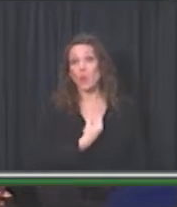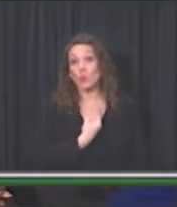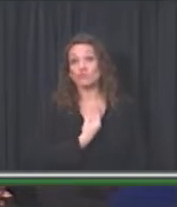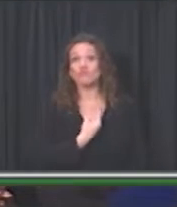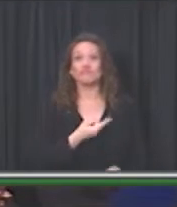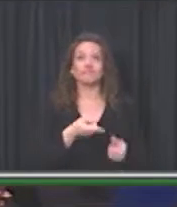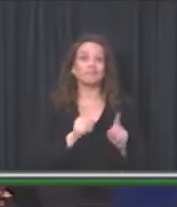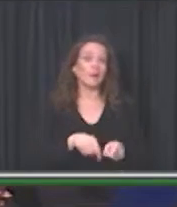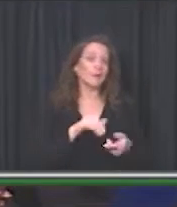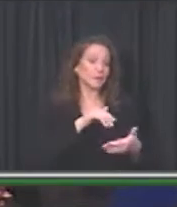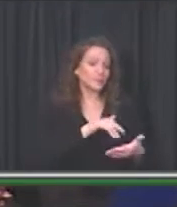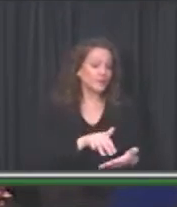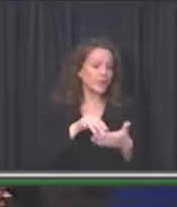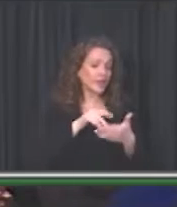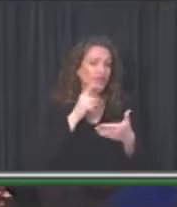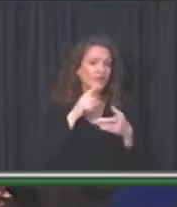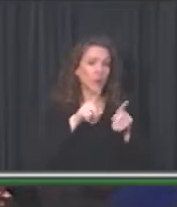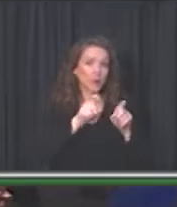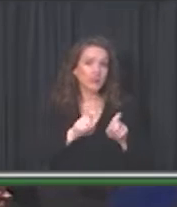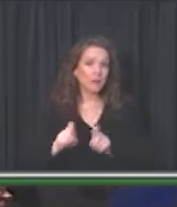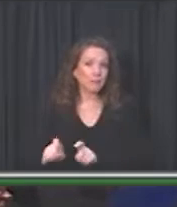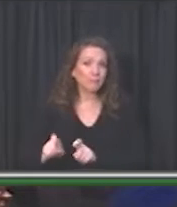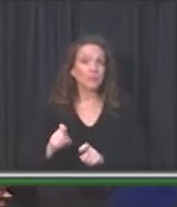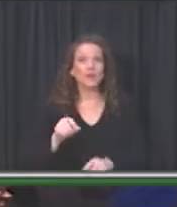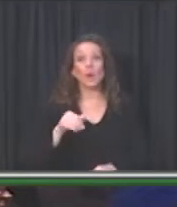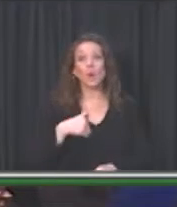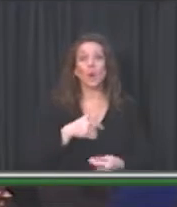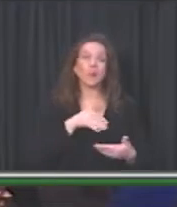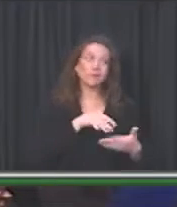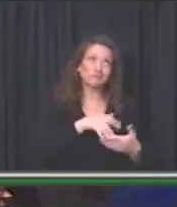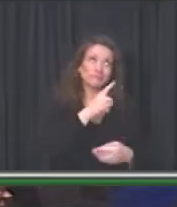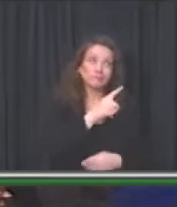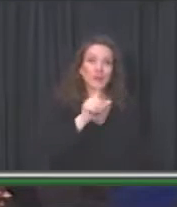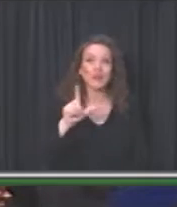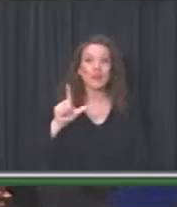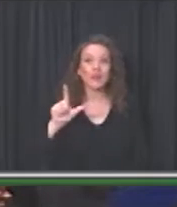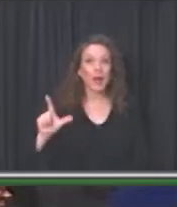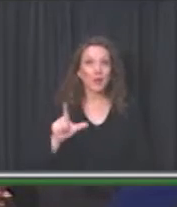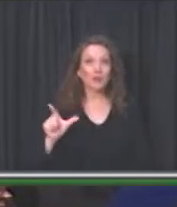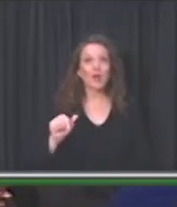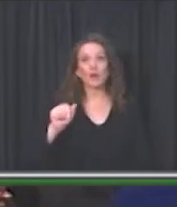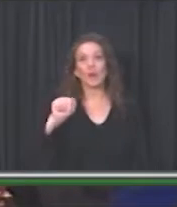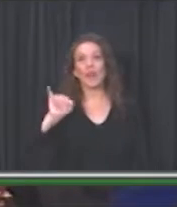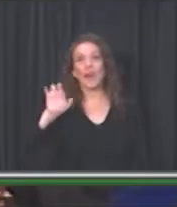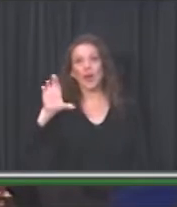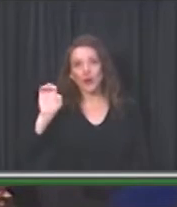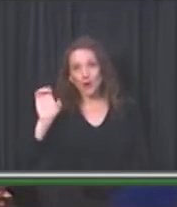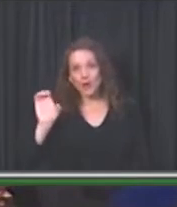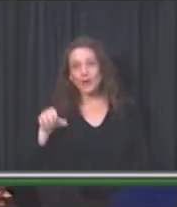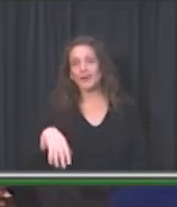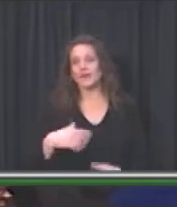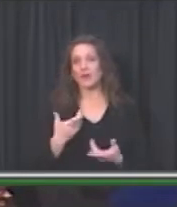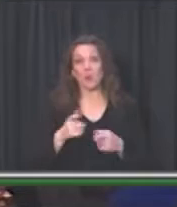that exam, or when you were in the library or in the ARC, but you were never